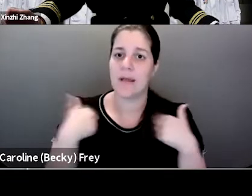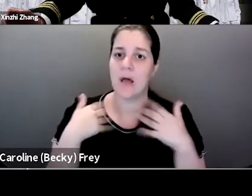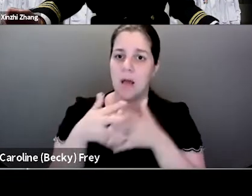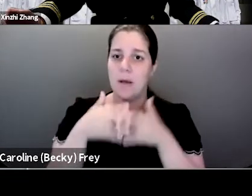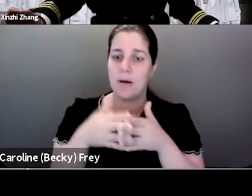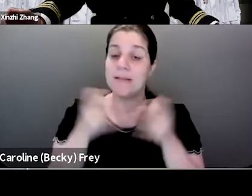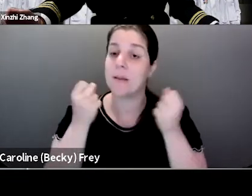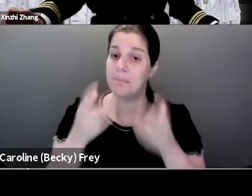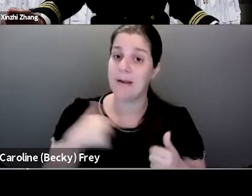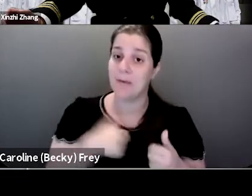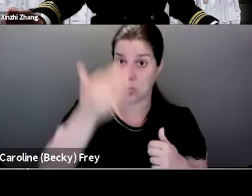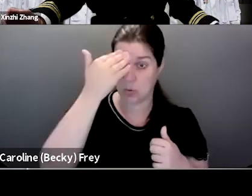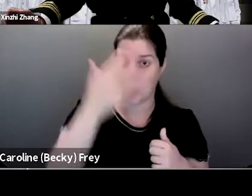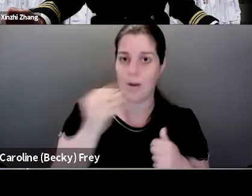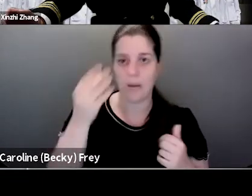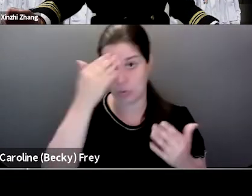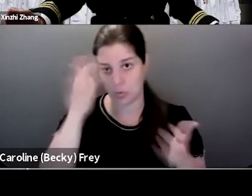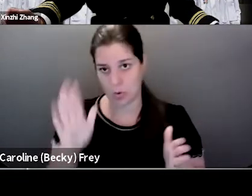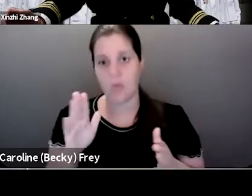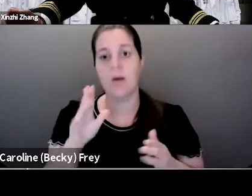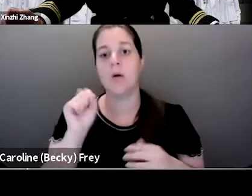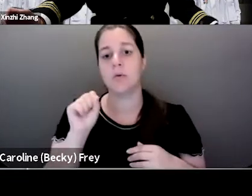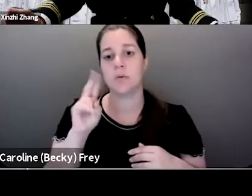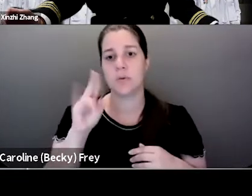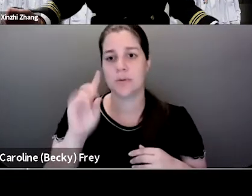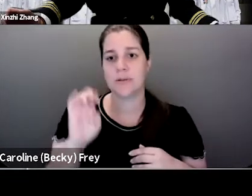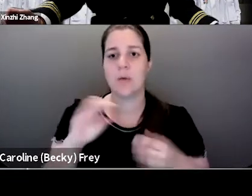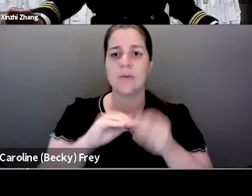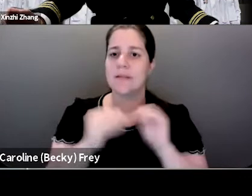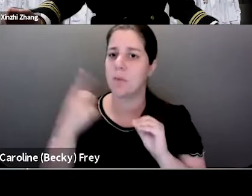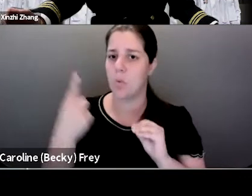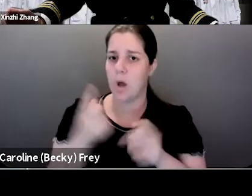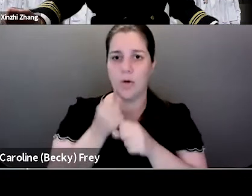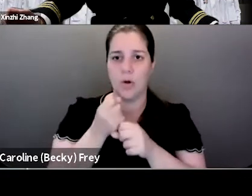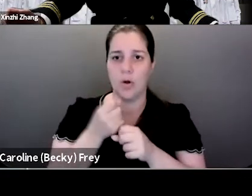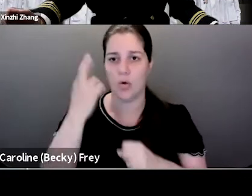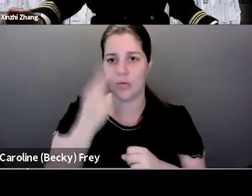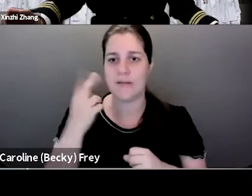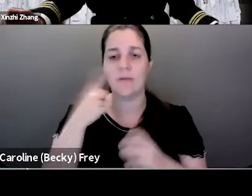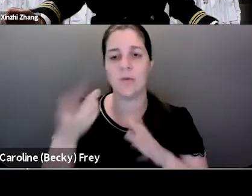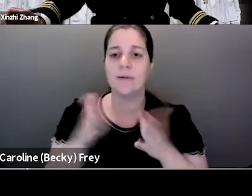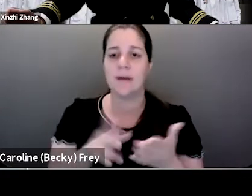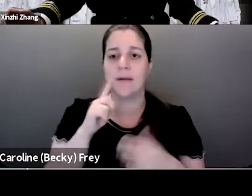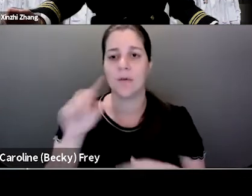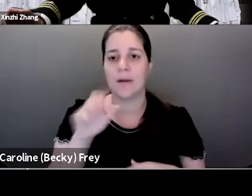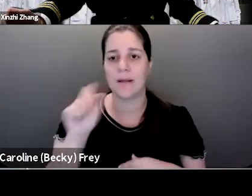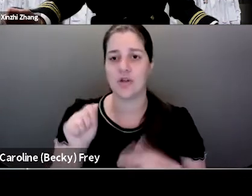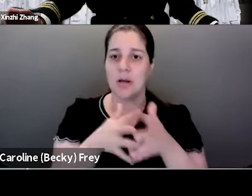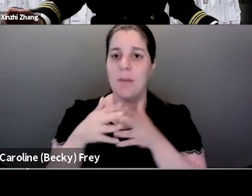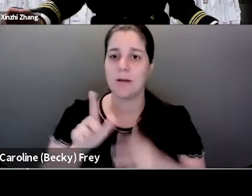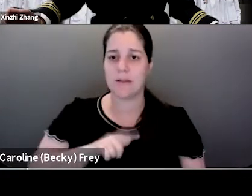not know suicide actually was the #1 cause of death for Asian American adolescents. Next slide,